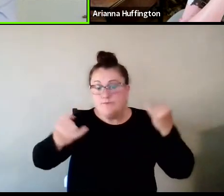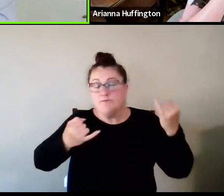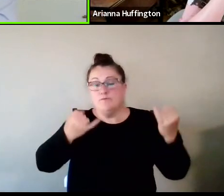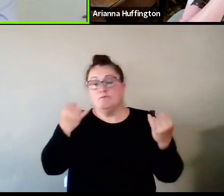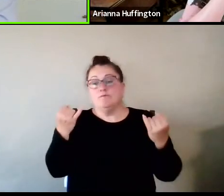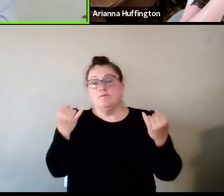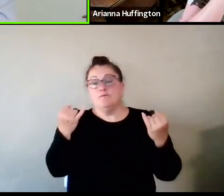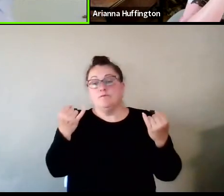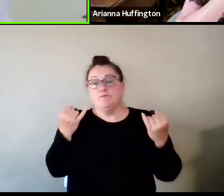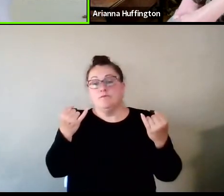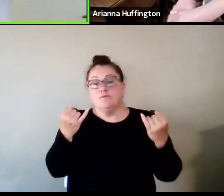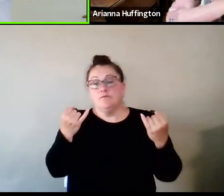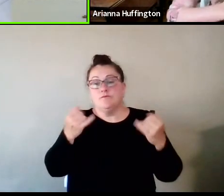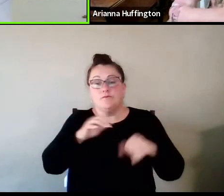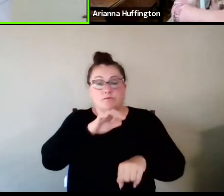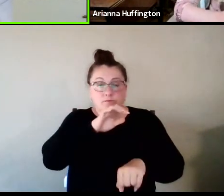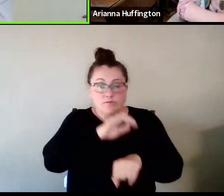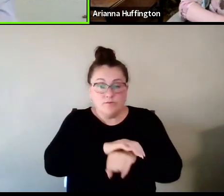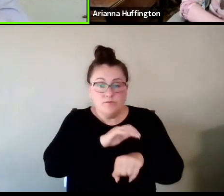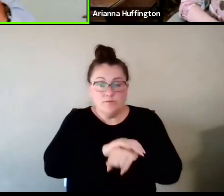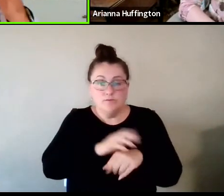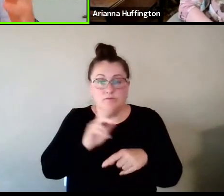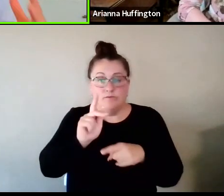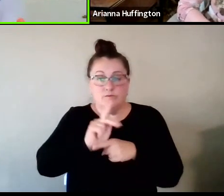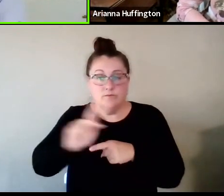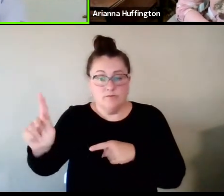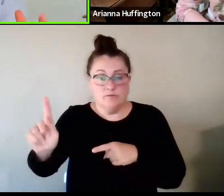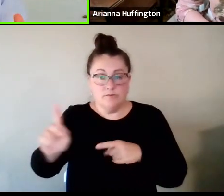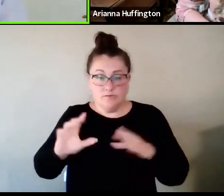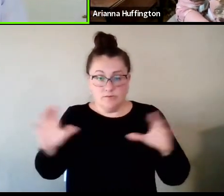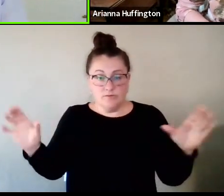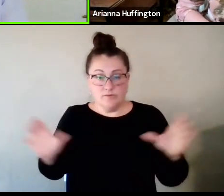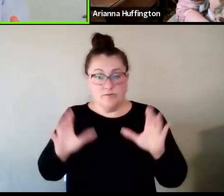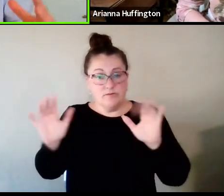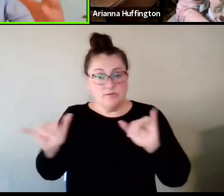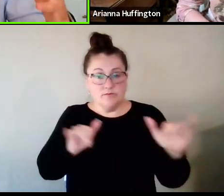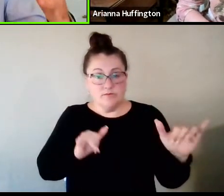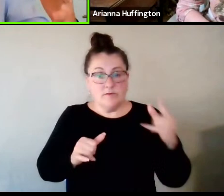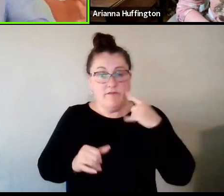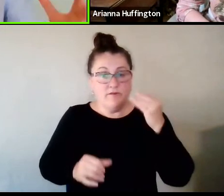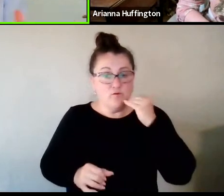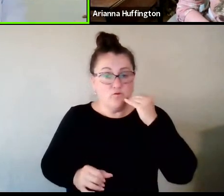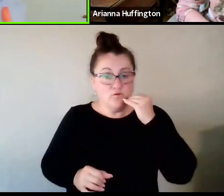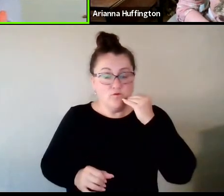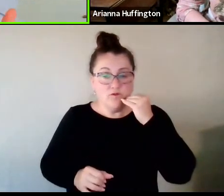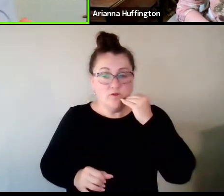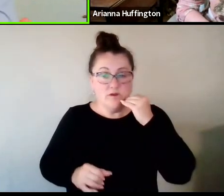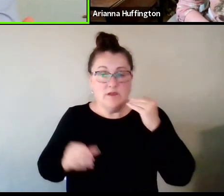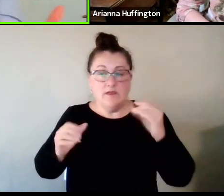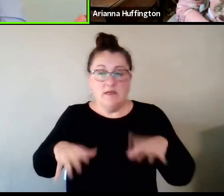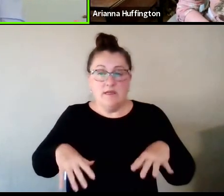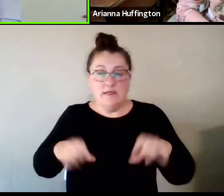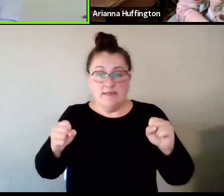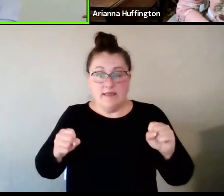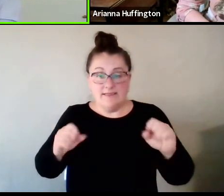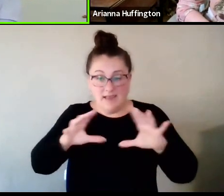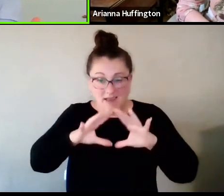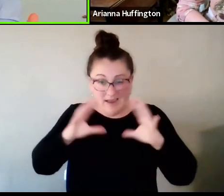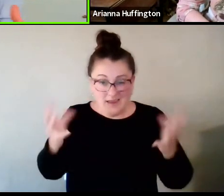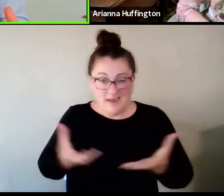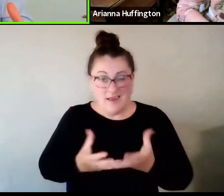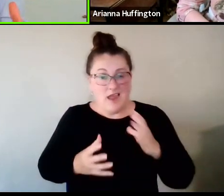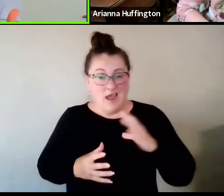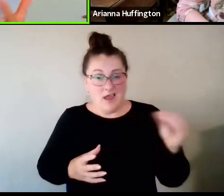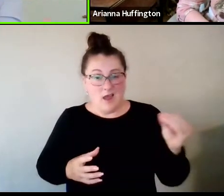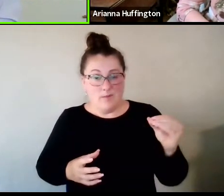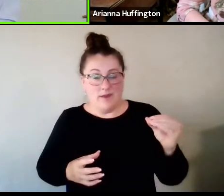of industry sectors. So there's the fashion pack, and he's doing the same in food, where he takes a bunch of companies, major companies in the